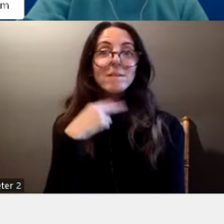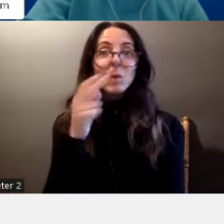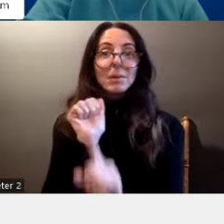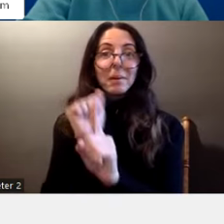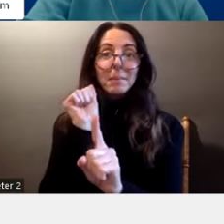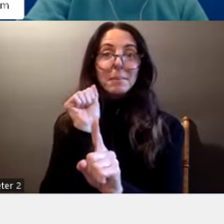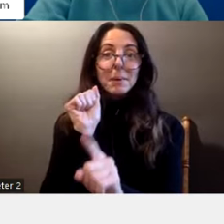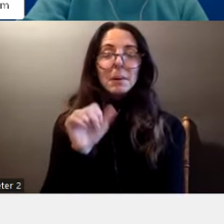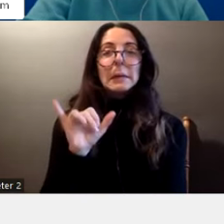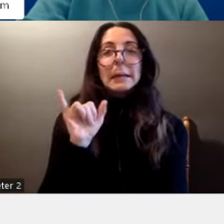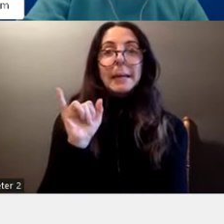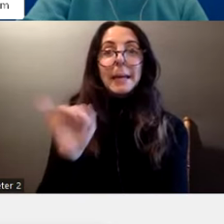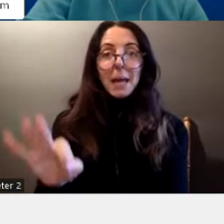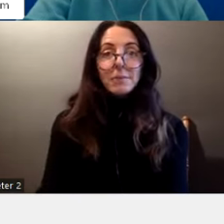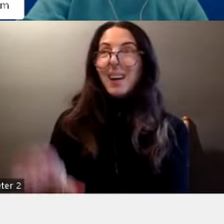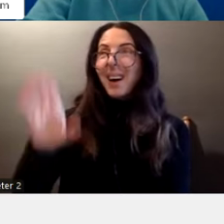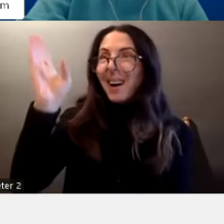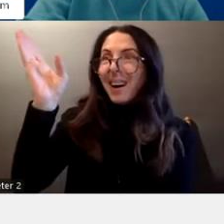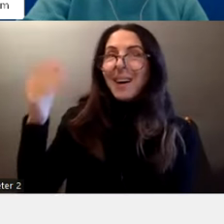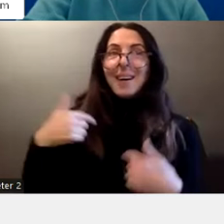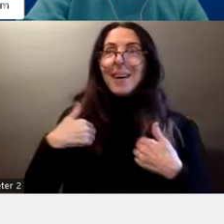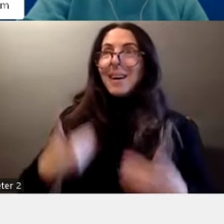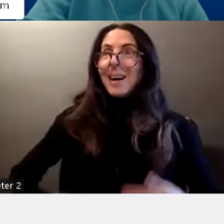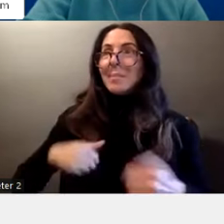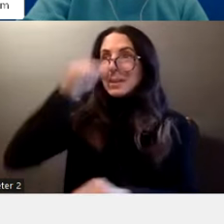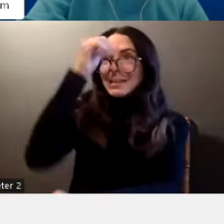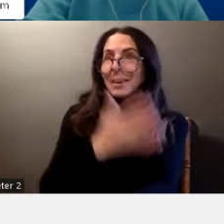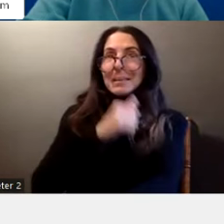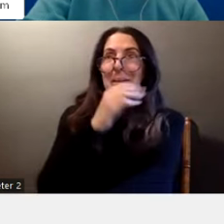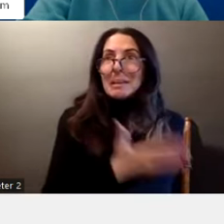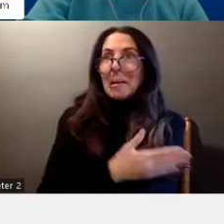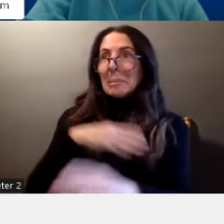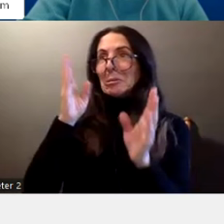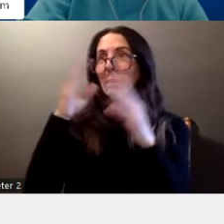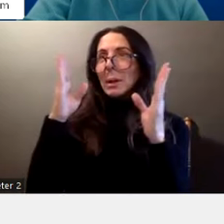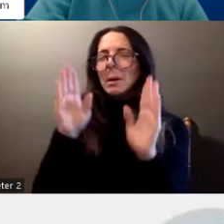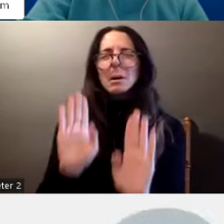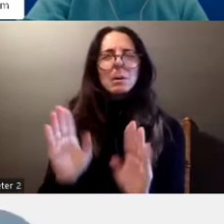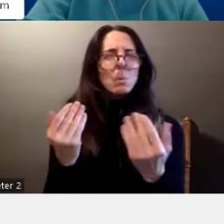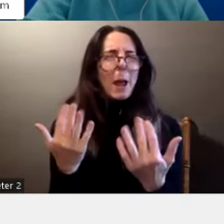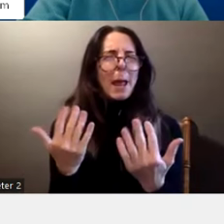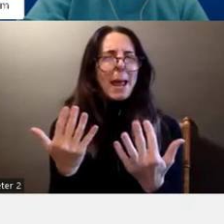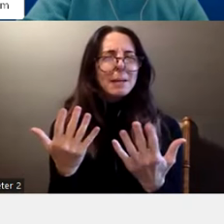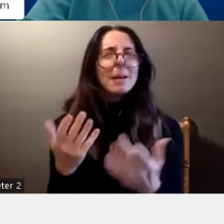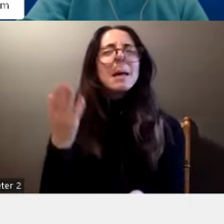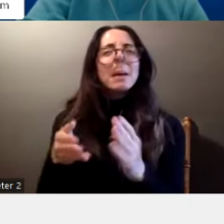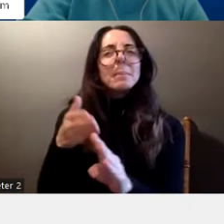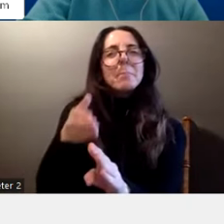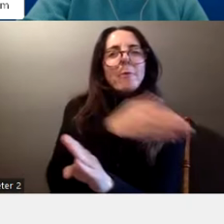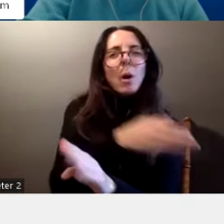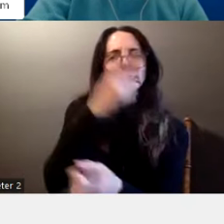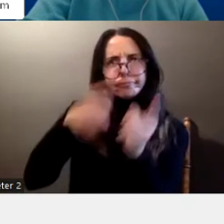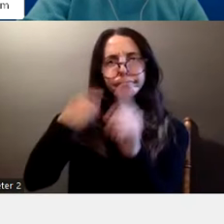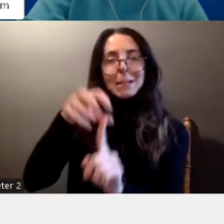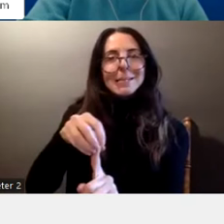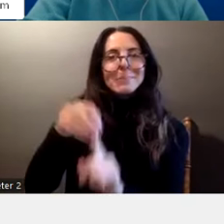trouble, verify who they are. Consider having a special word only your family knows. Or ask the